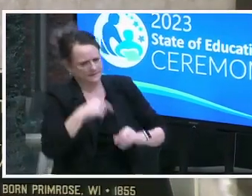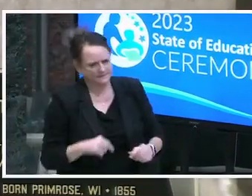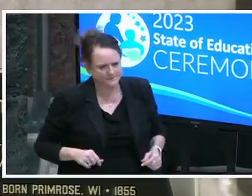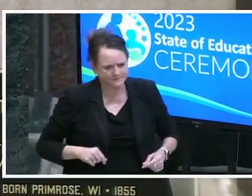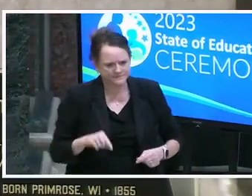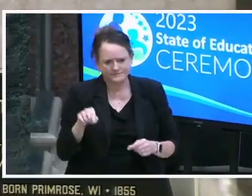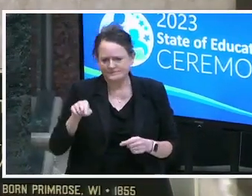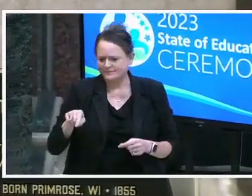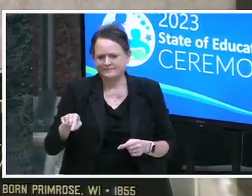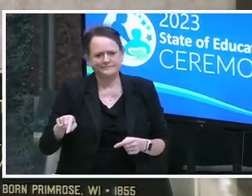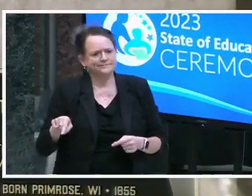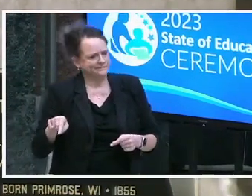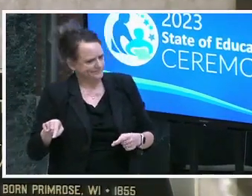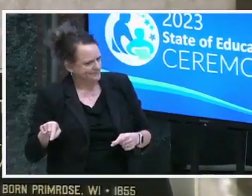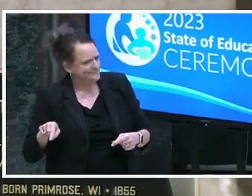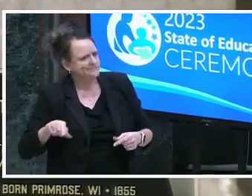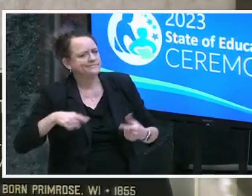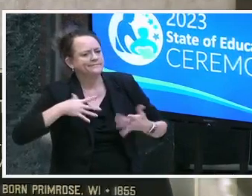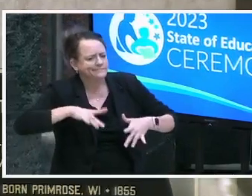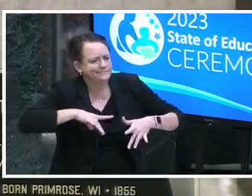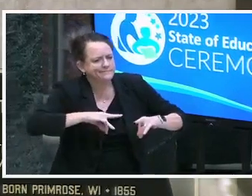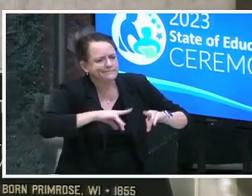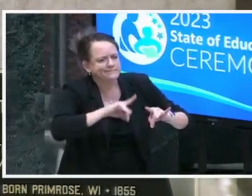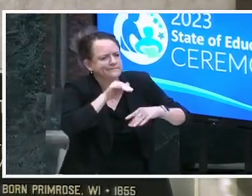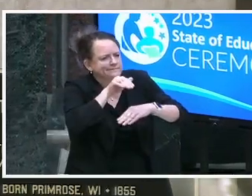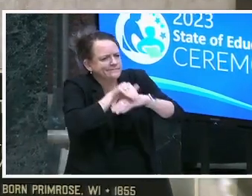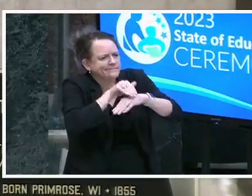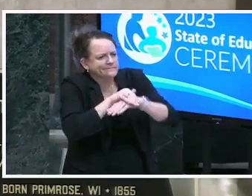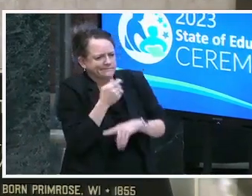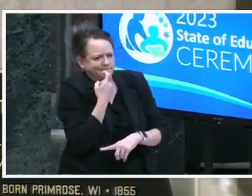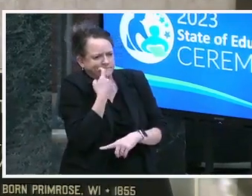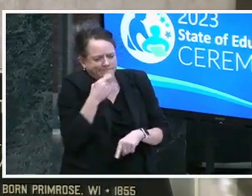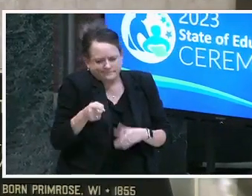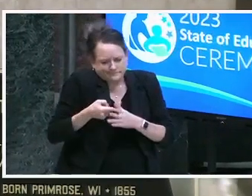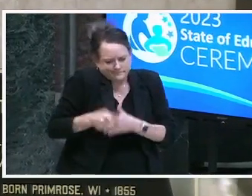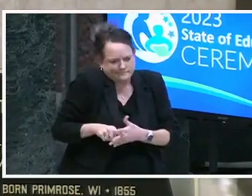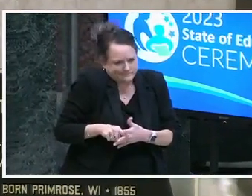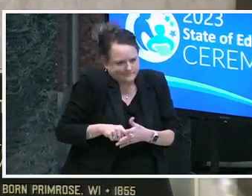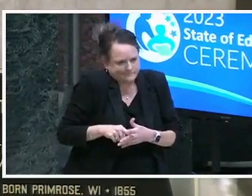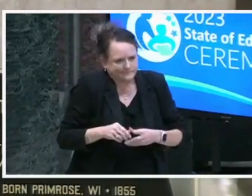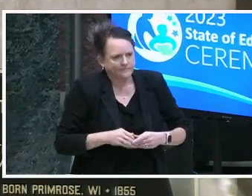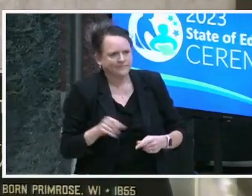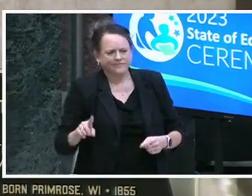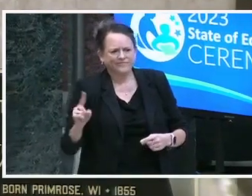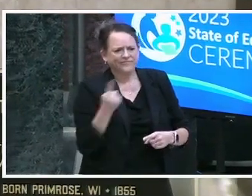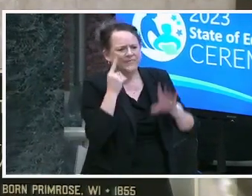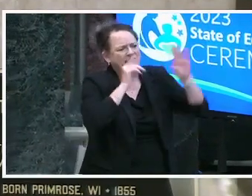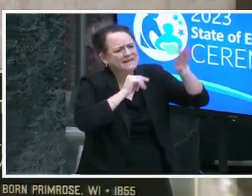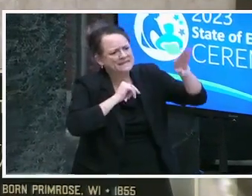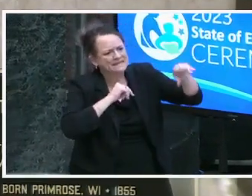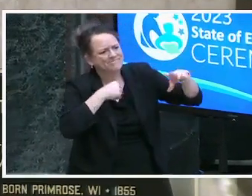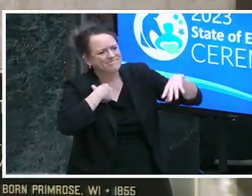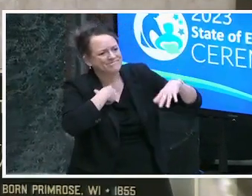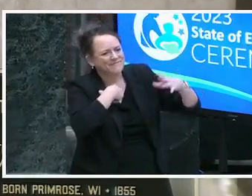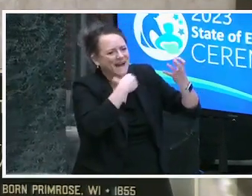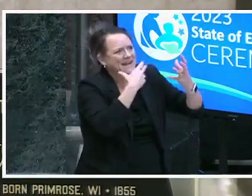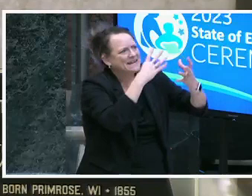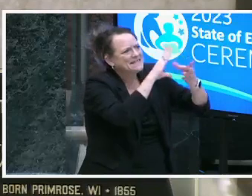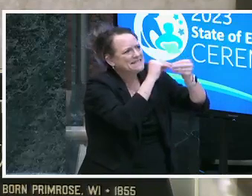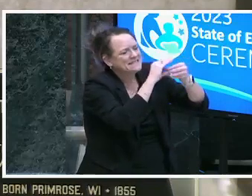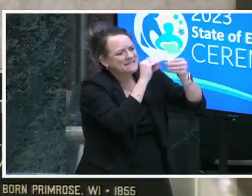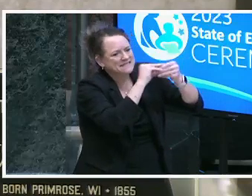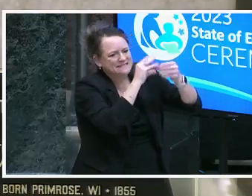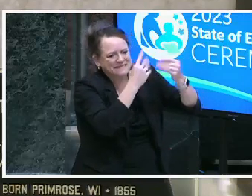just recently begun speaking in English, and said, "I wanted to tell you something, but I didn't have